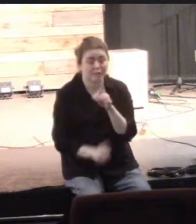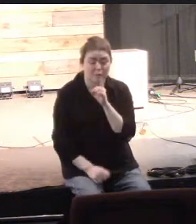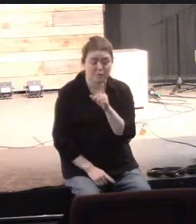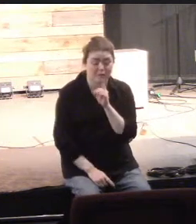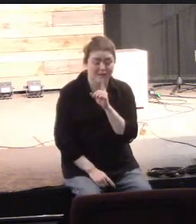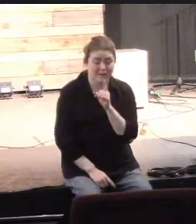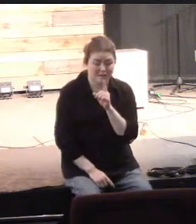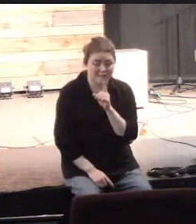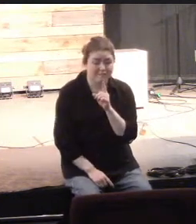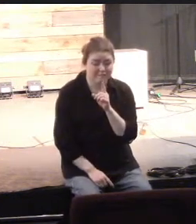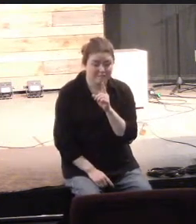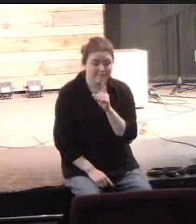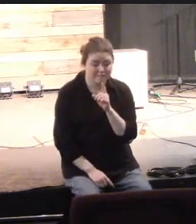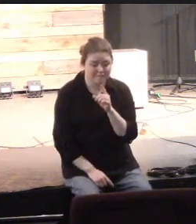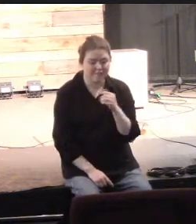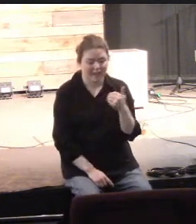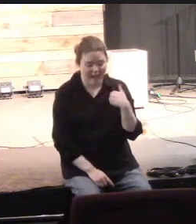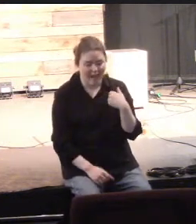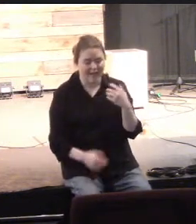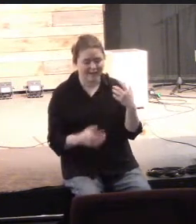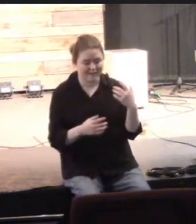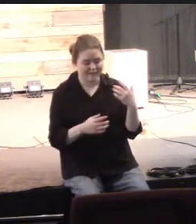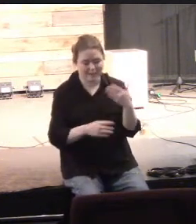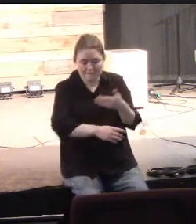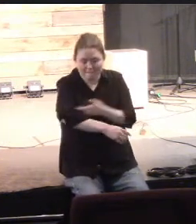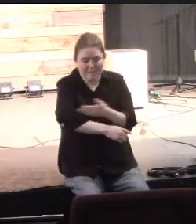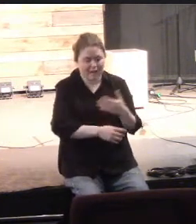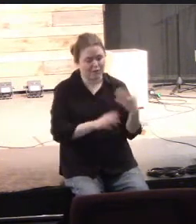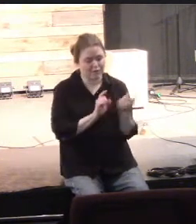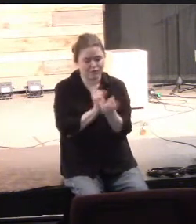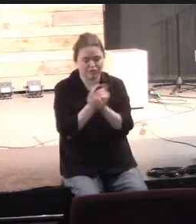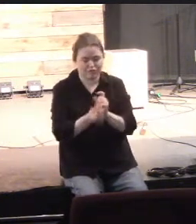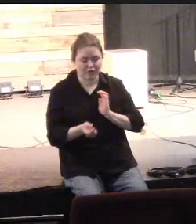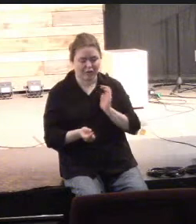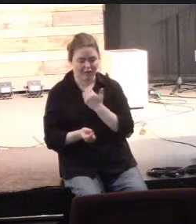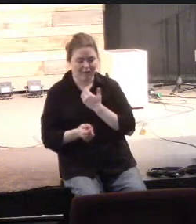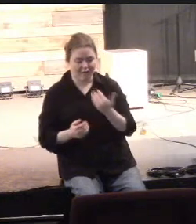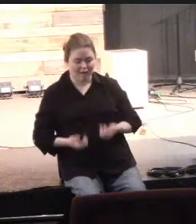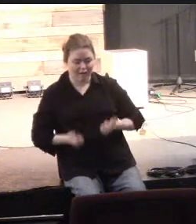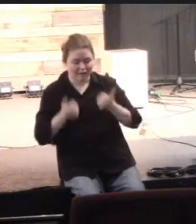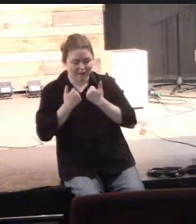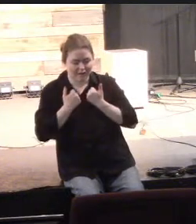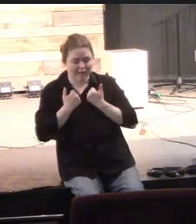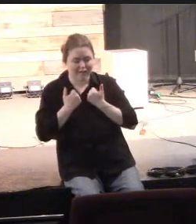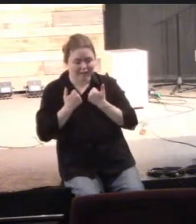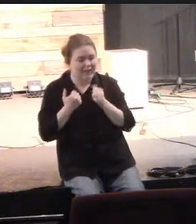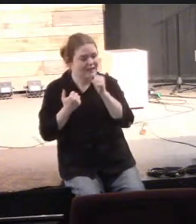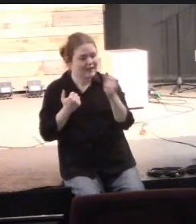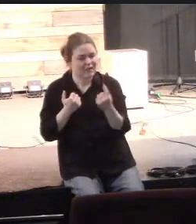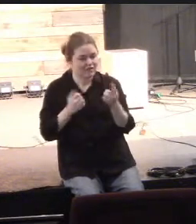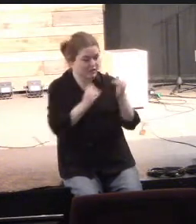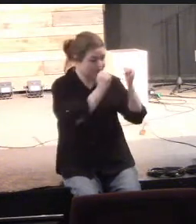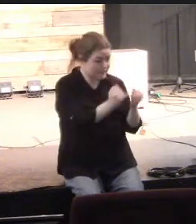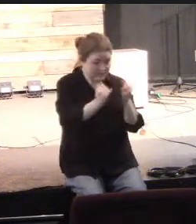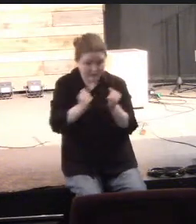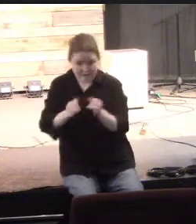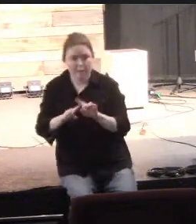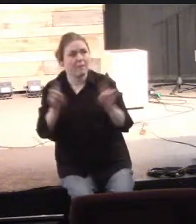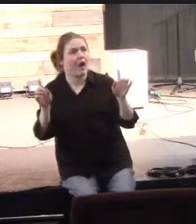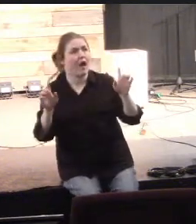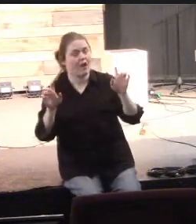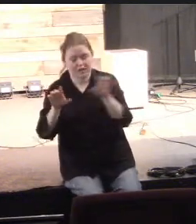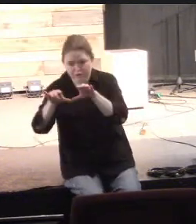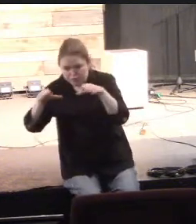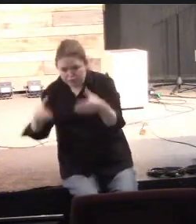power to transform, God, our lives, not only individually, but collectively, God. You transform groups of